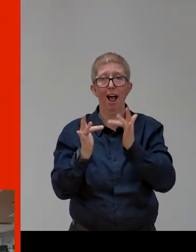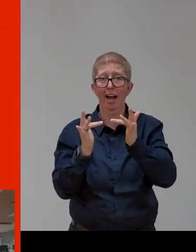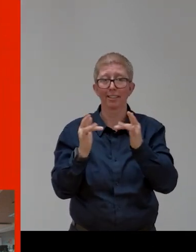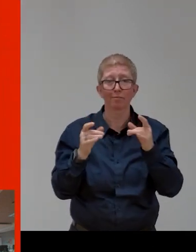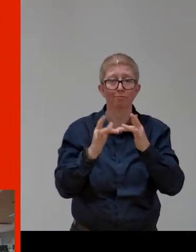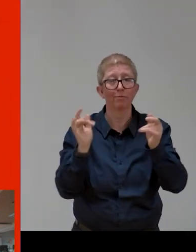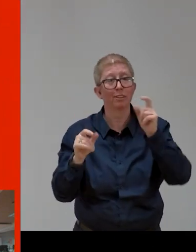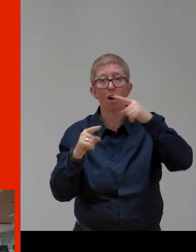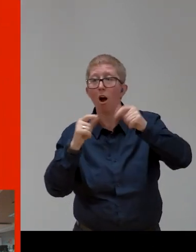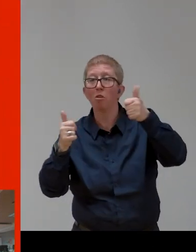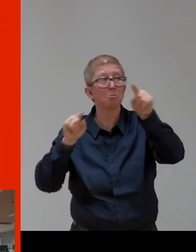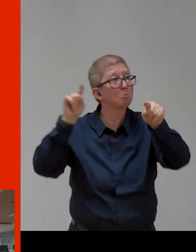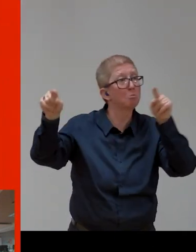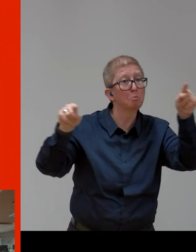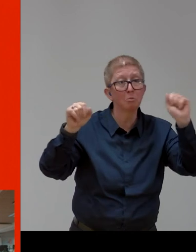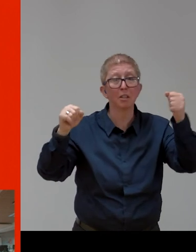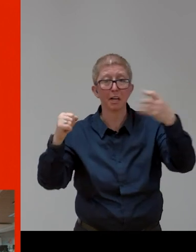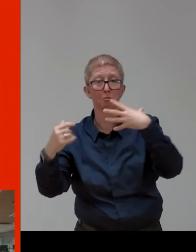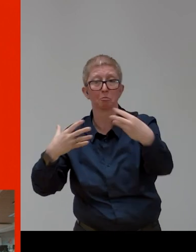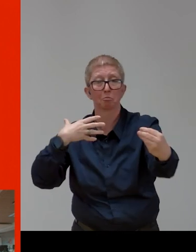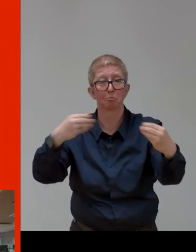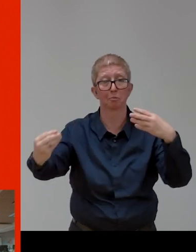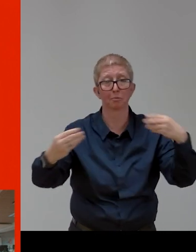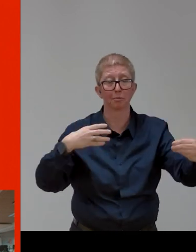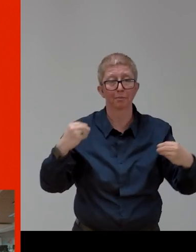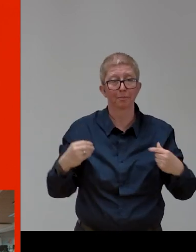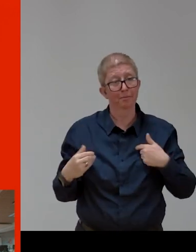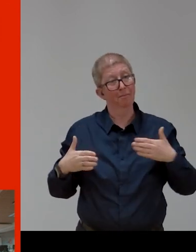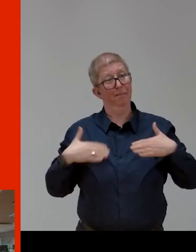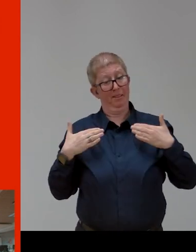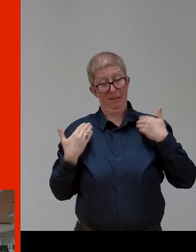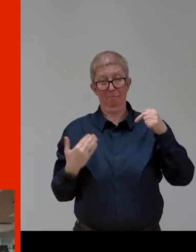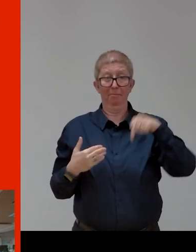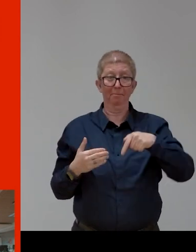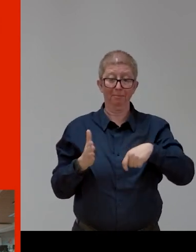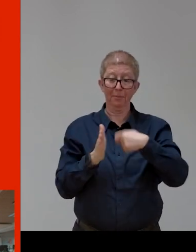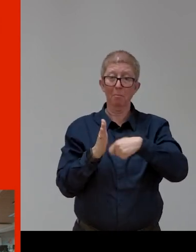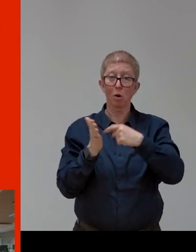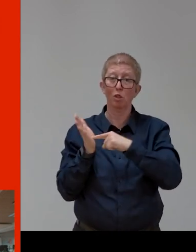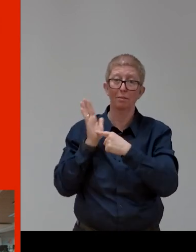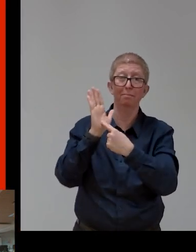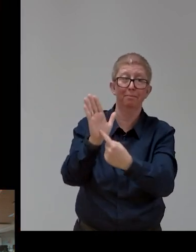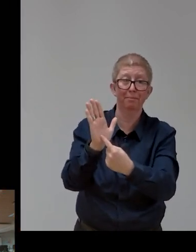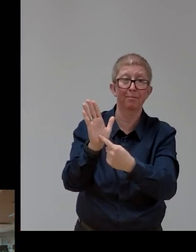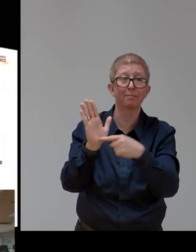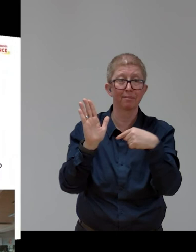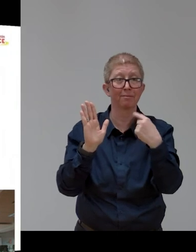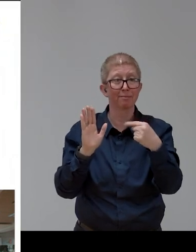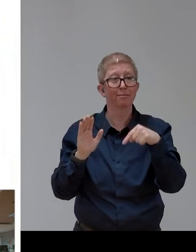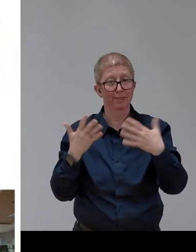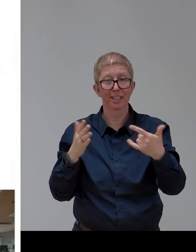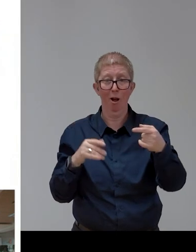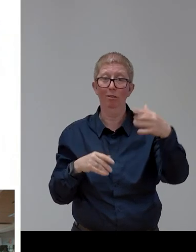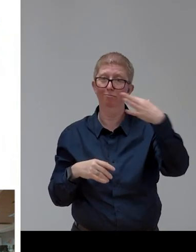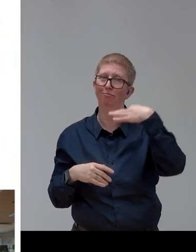to have submitted the project to ICT Innovation for Inclusion and to have been one of those selected. The